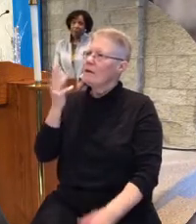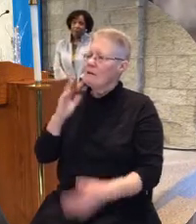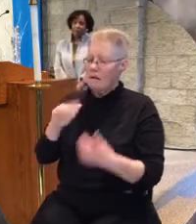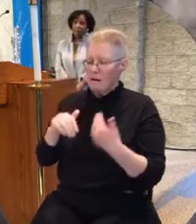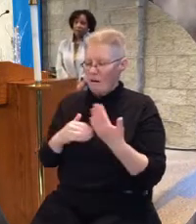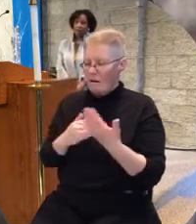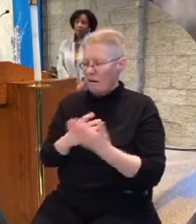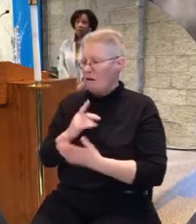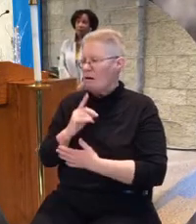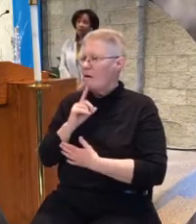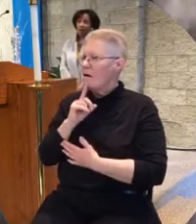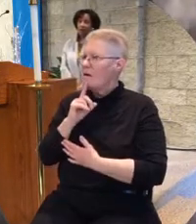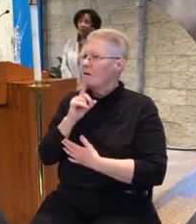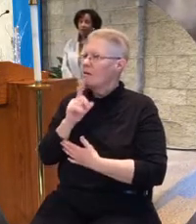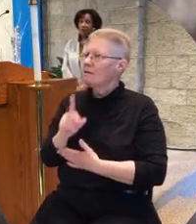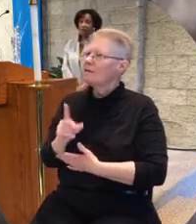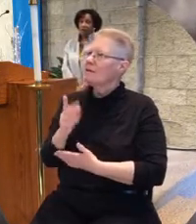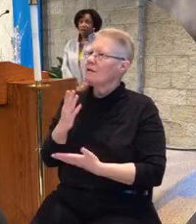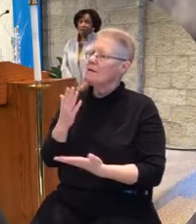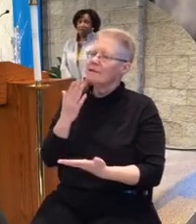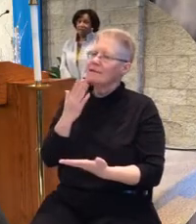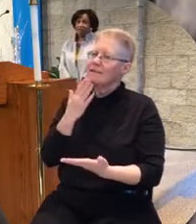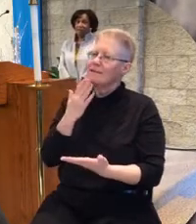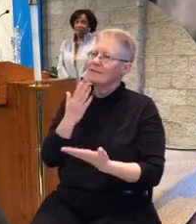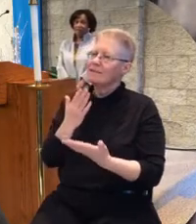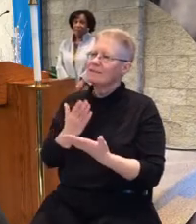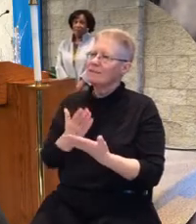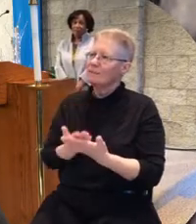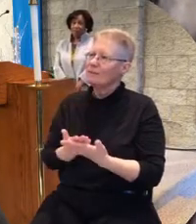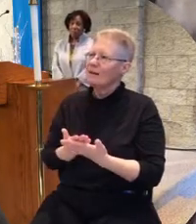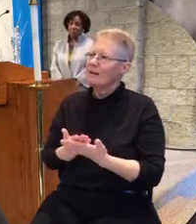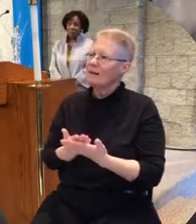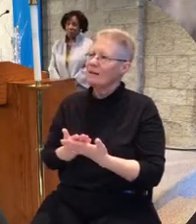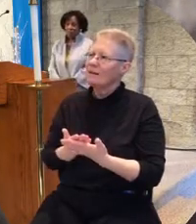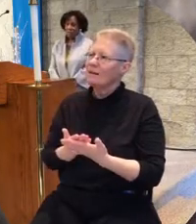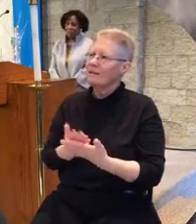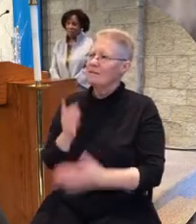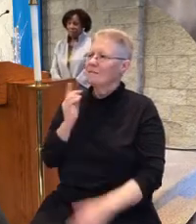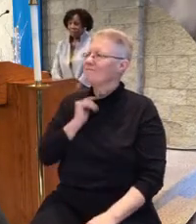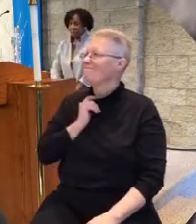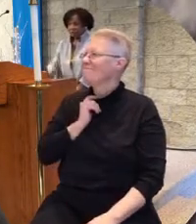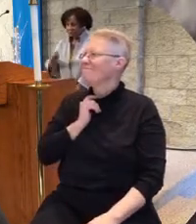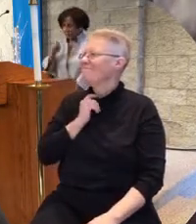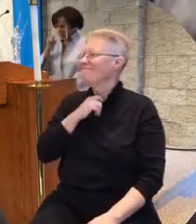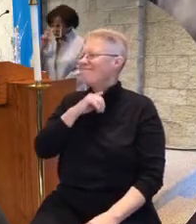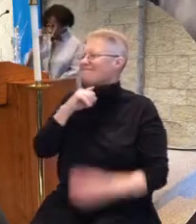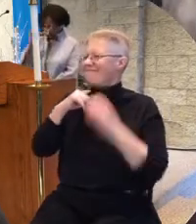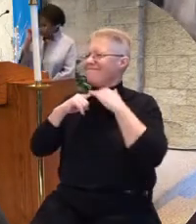Is well.